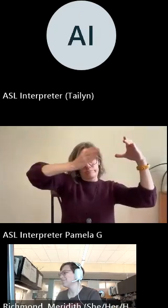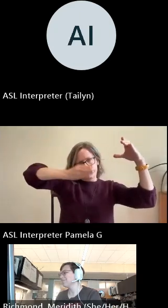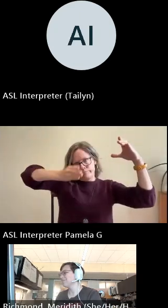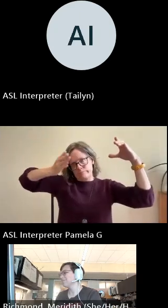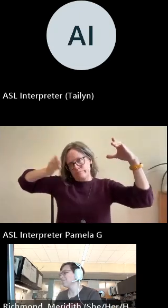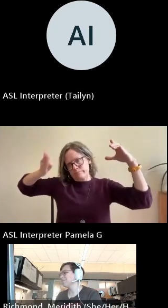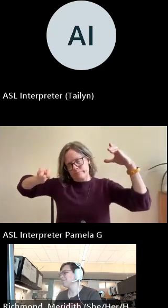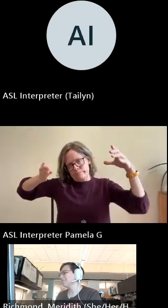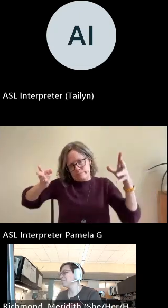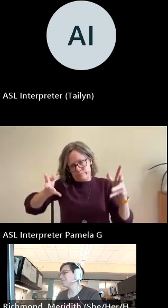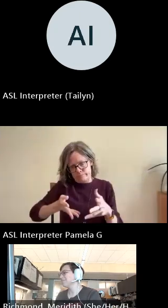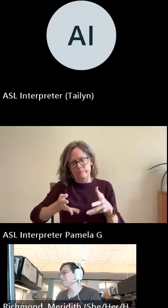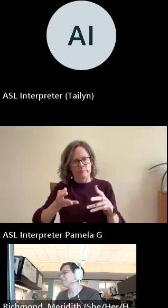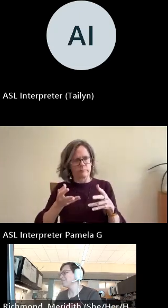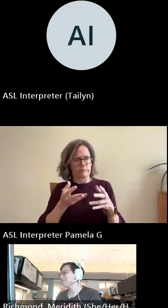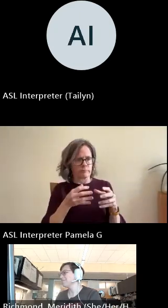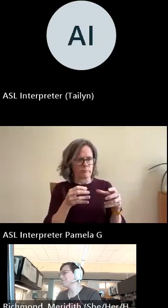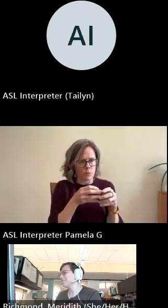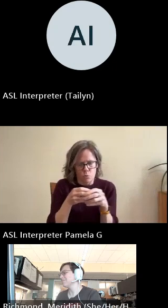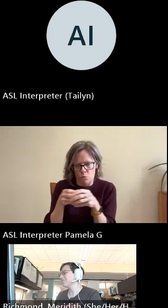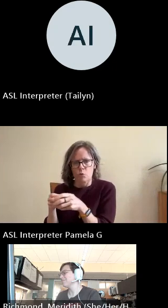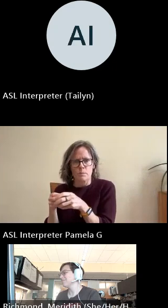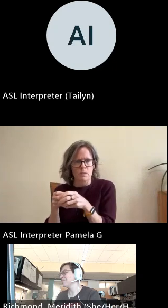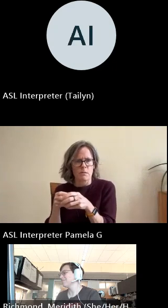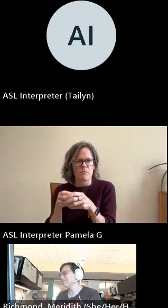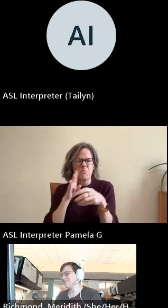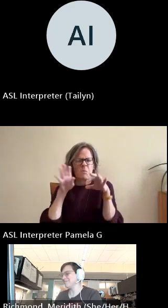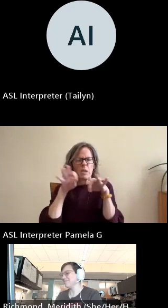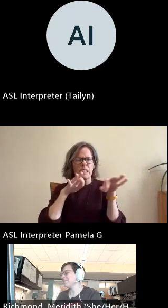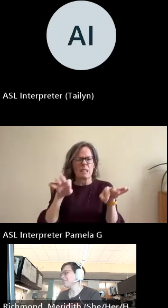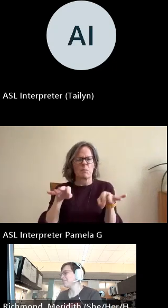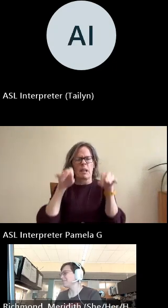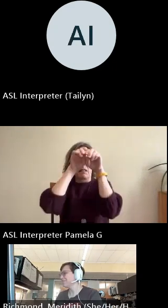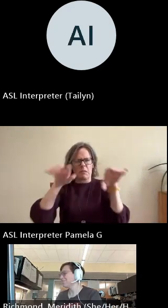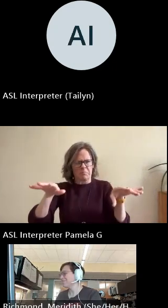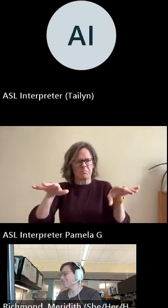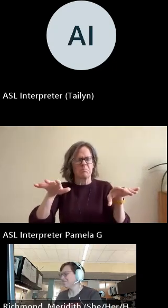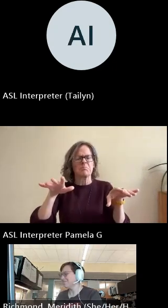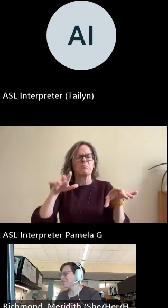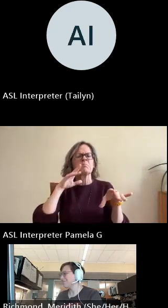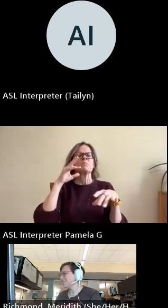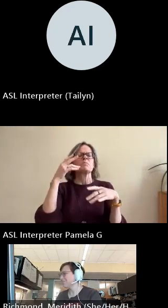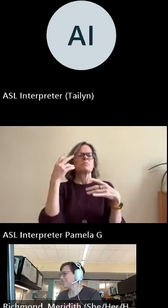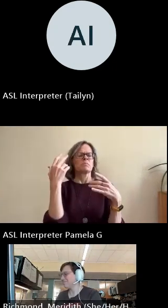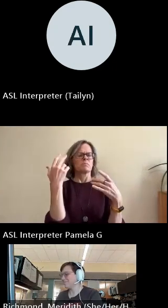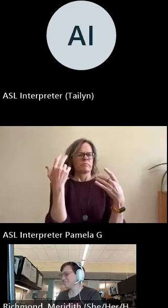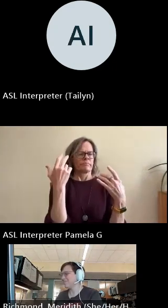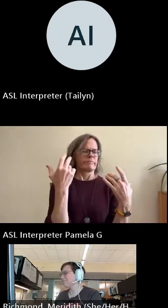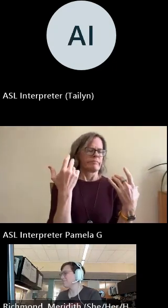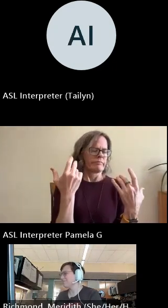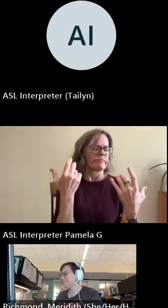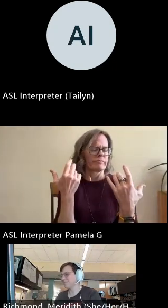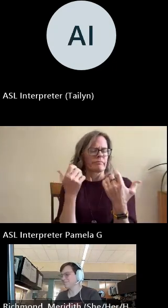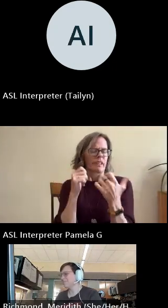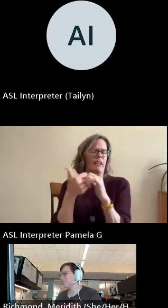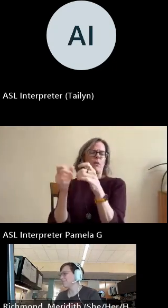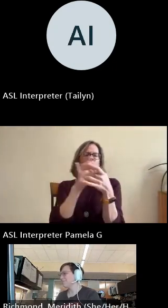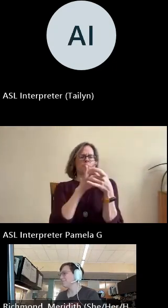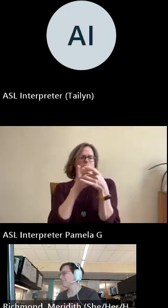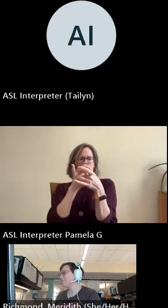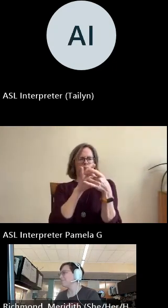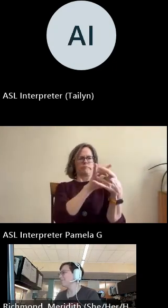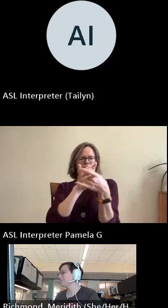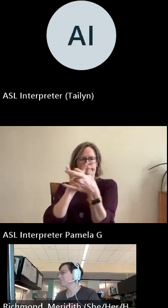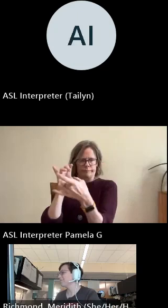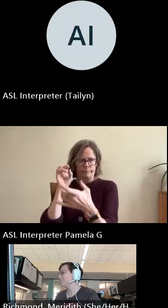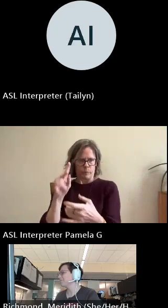smaller groups that we can kind of build power together through being in relationship with one another.